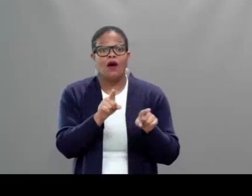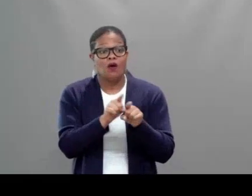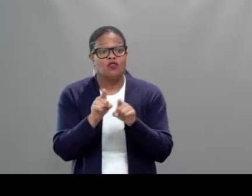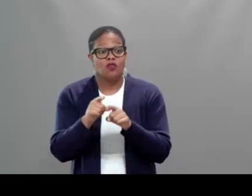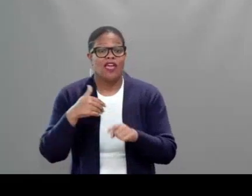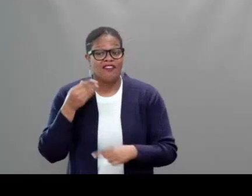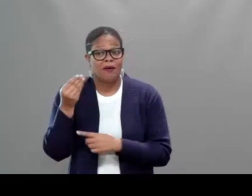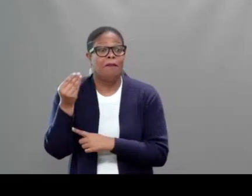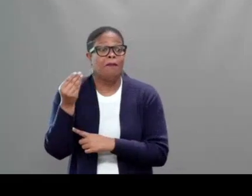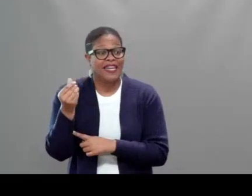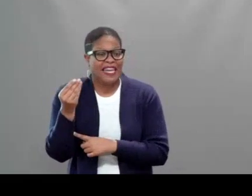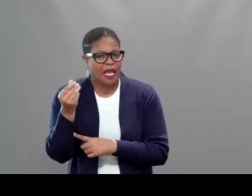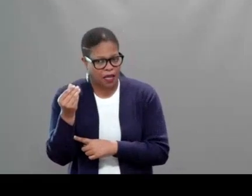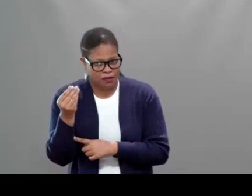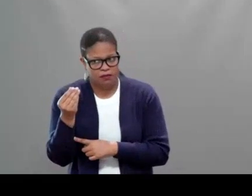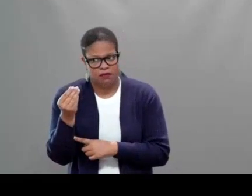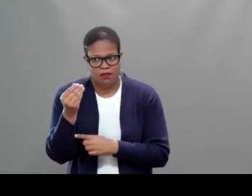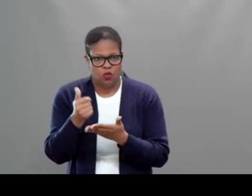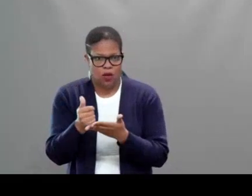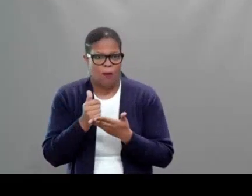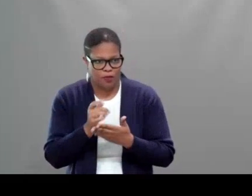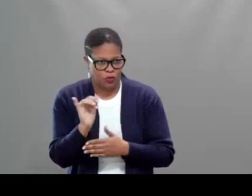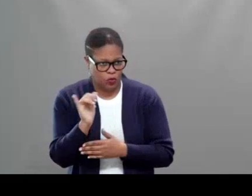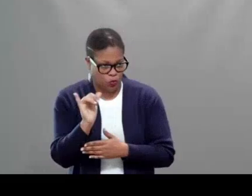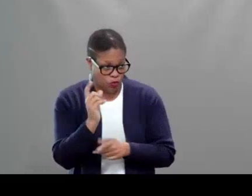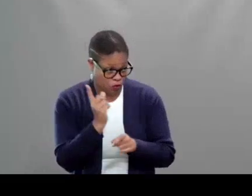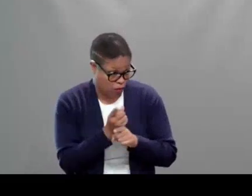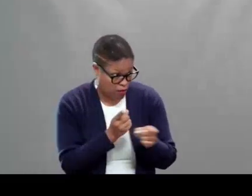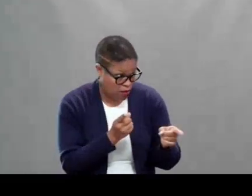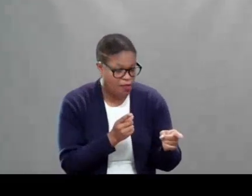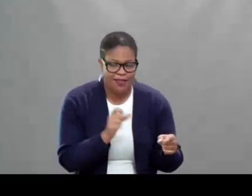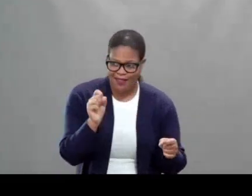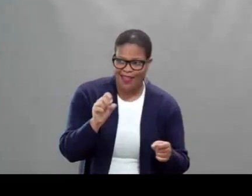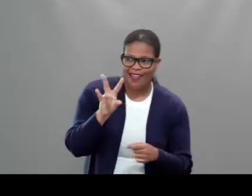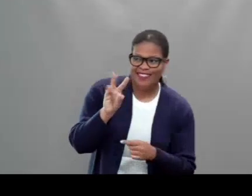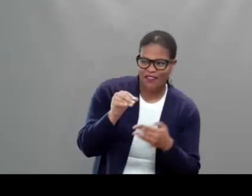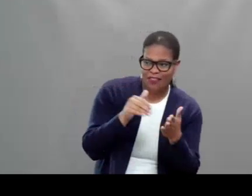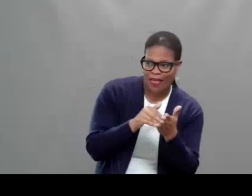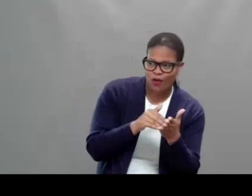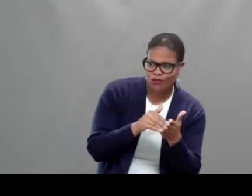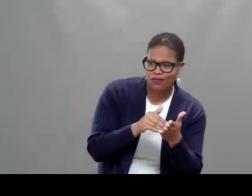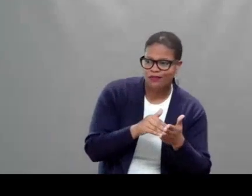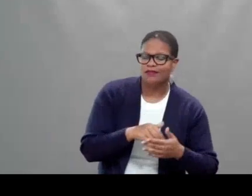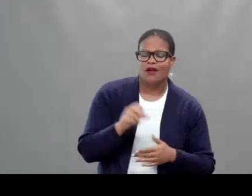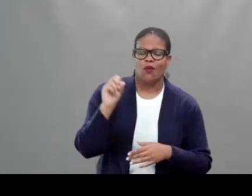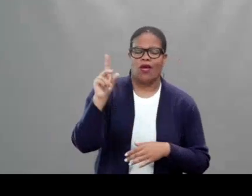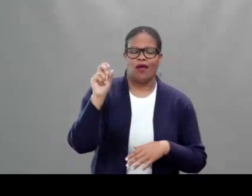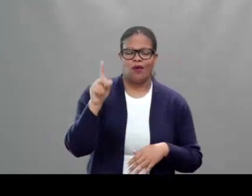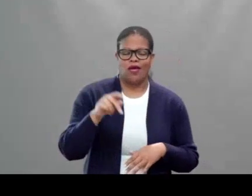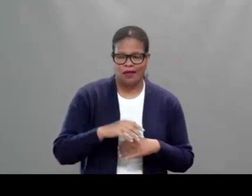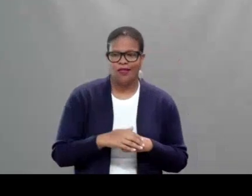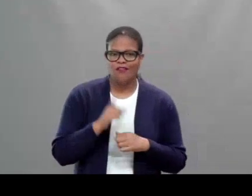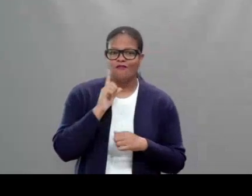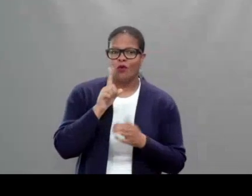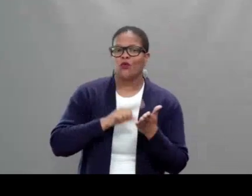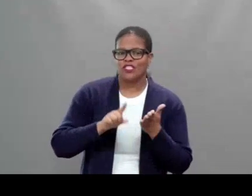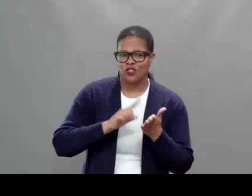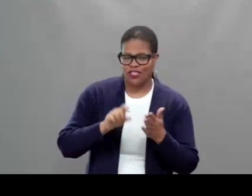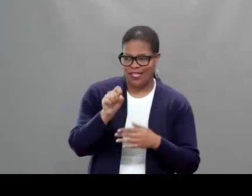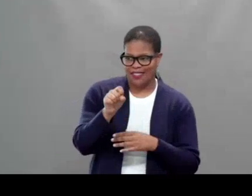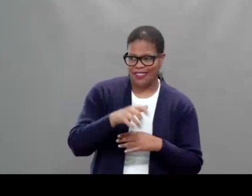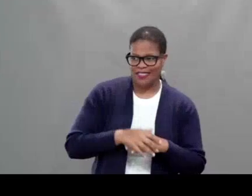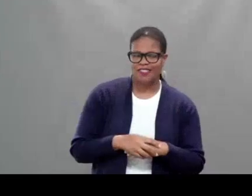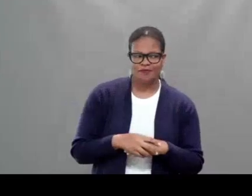have money to go along with it. Correct? Well, the 70,000. Okay. Yes, for the research.